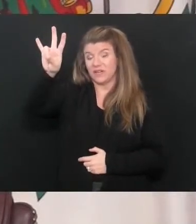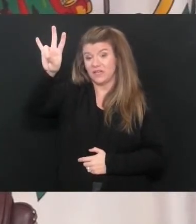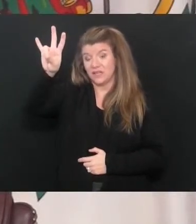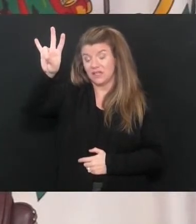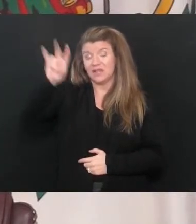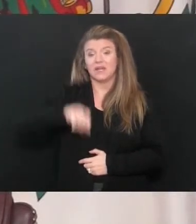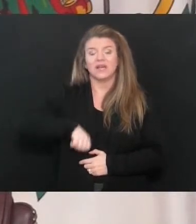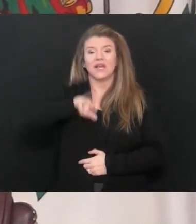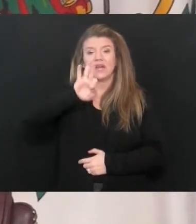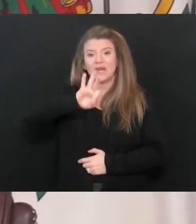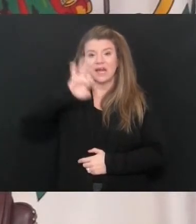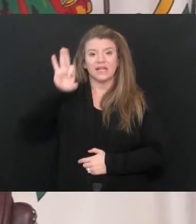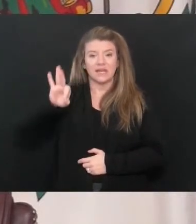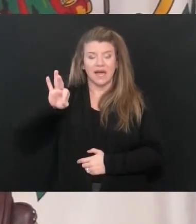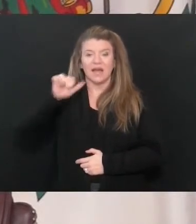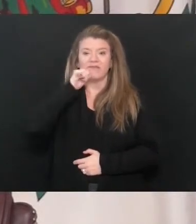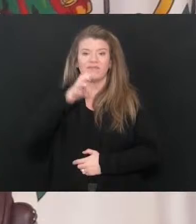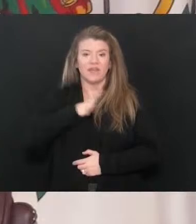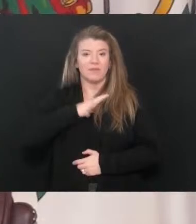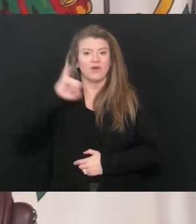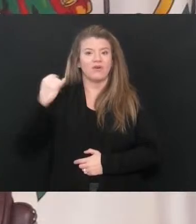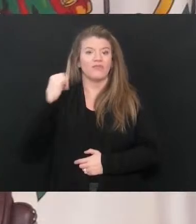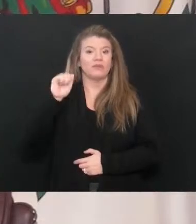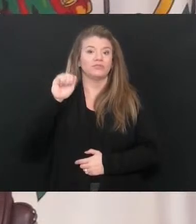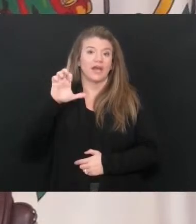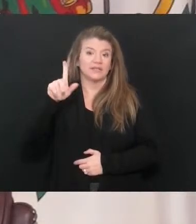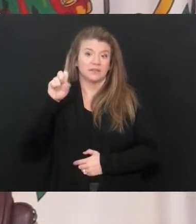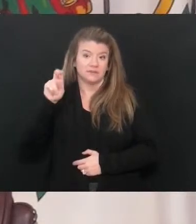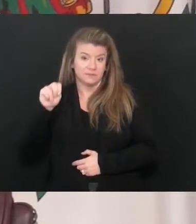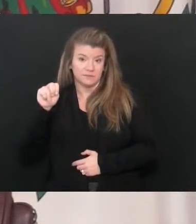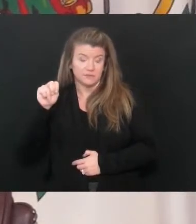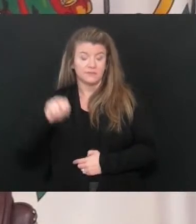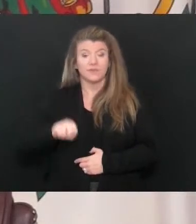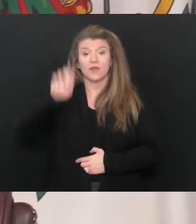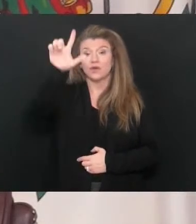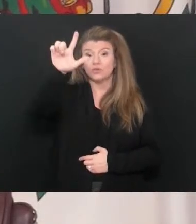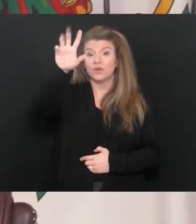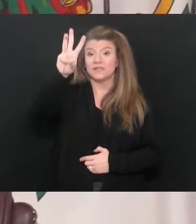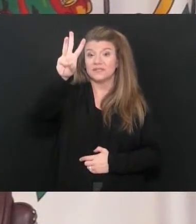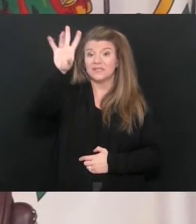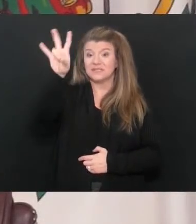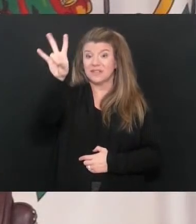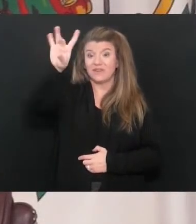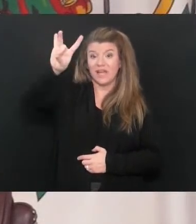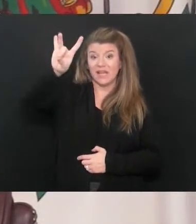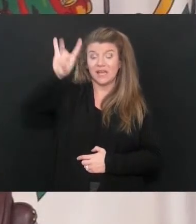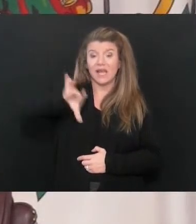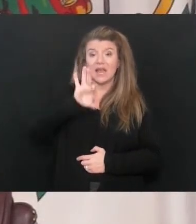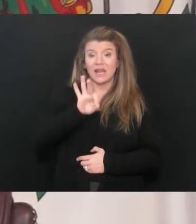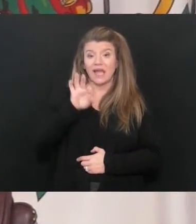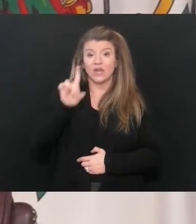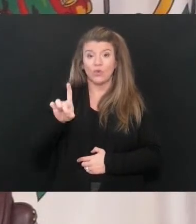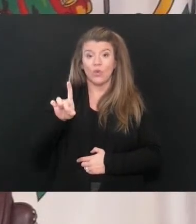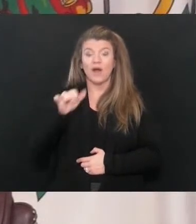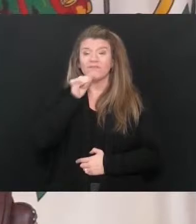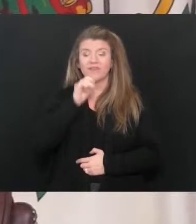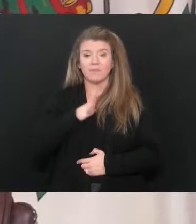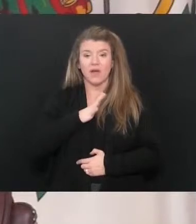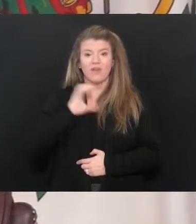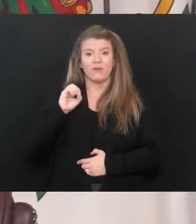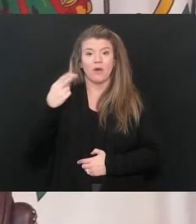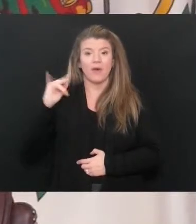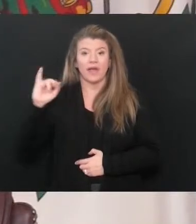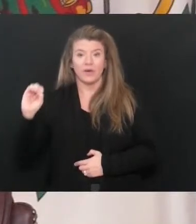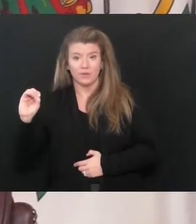West Virginia is a 99-year-old female from Jackson County. Our 2,678th death, a 91-year-old female from